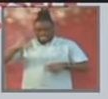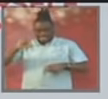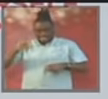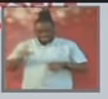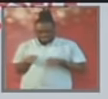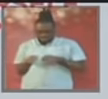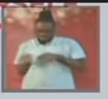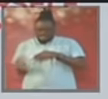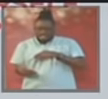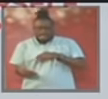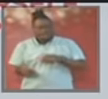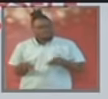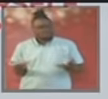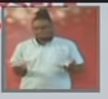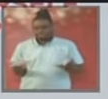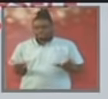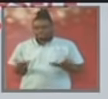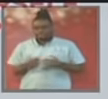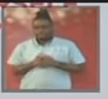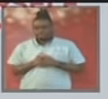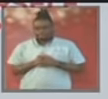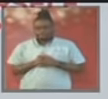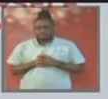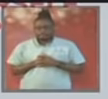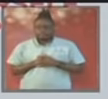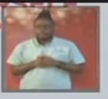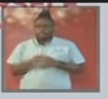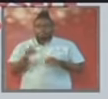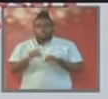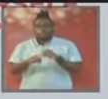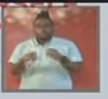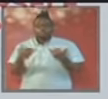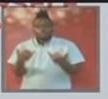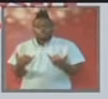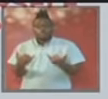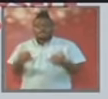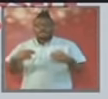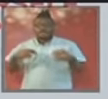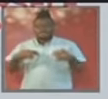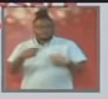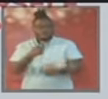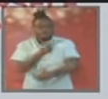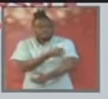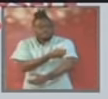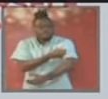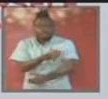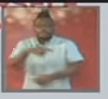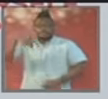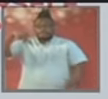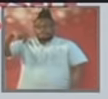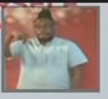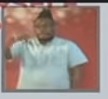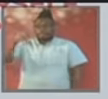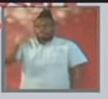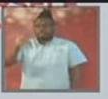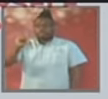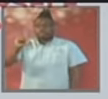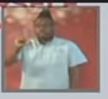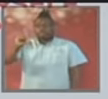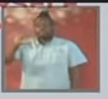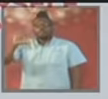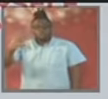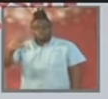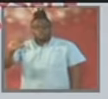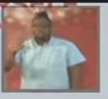The polio vaccine, and I just want to read a little report here. The incidence of polio in the United States and